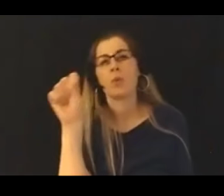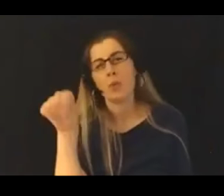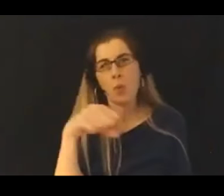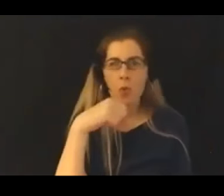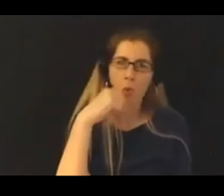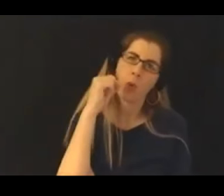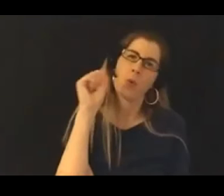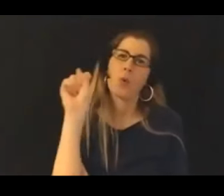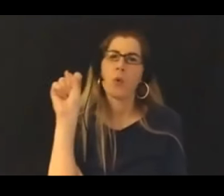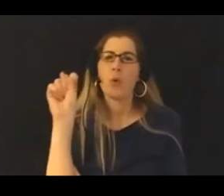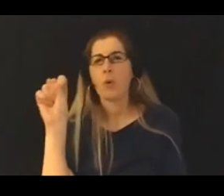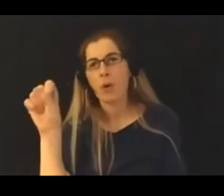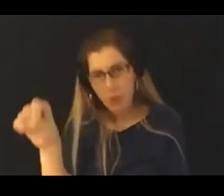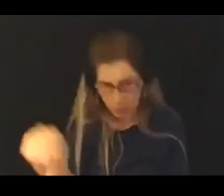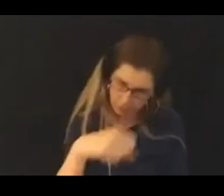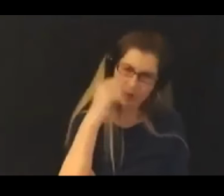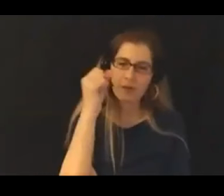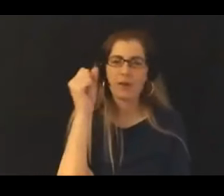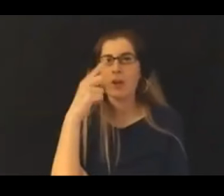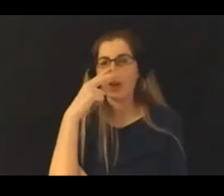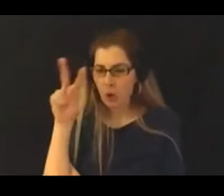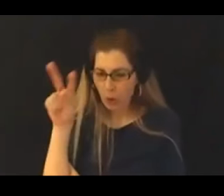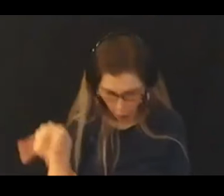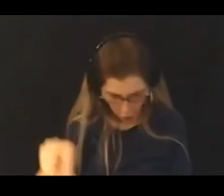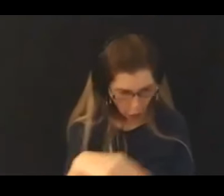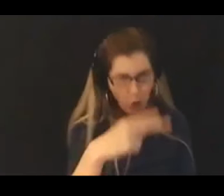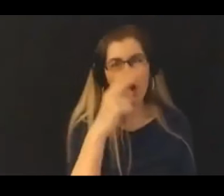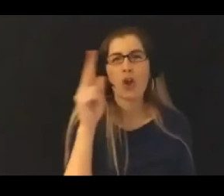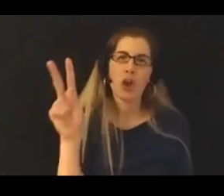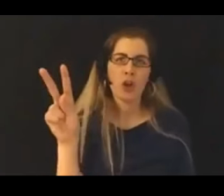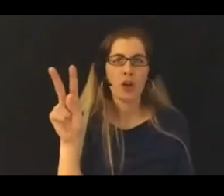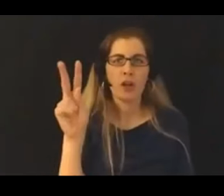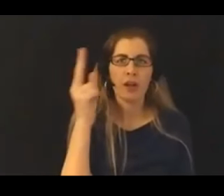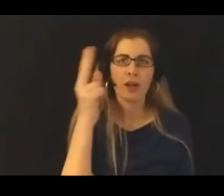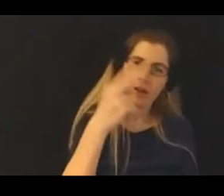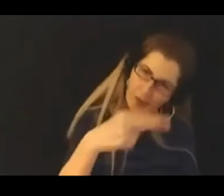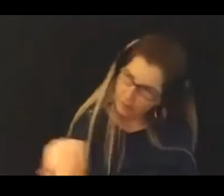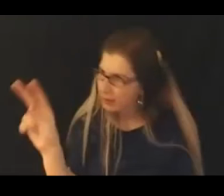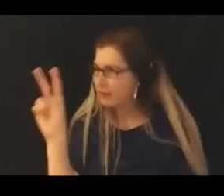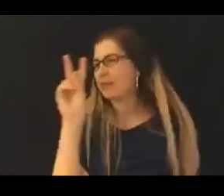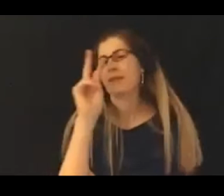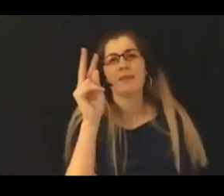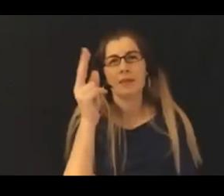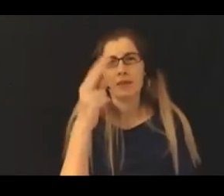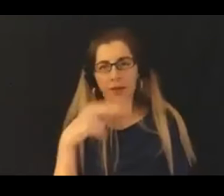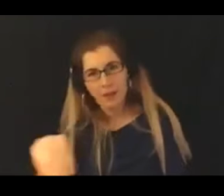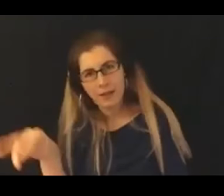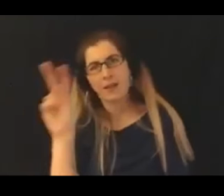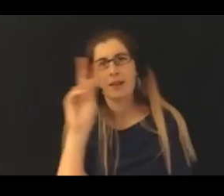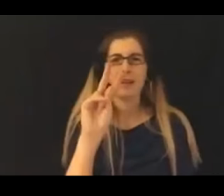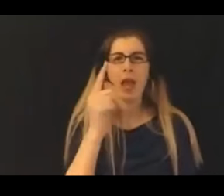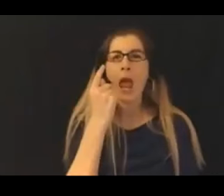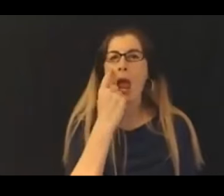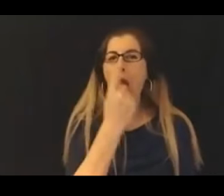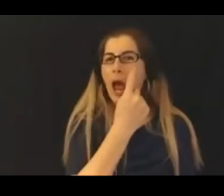Feel a little swing as you look down, and then swing the other way. Let your eyes just track